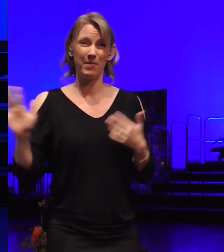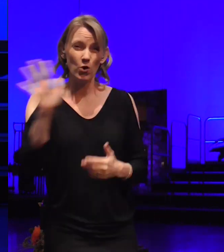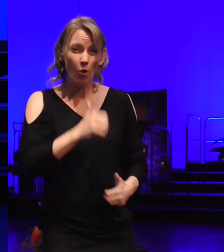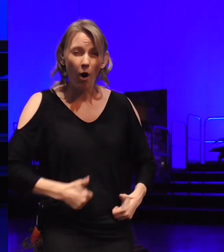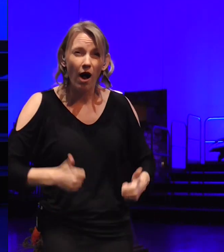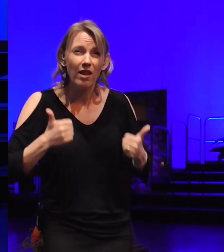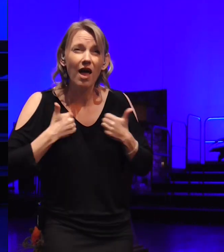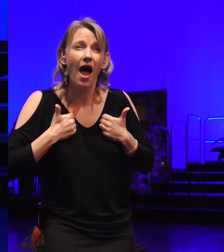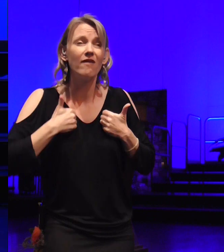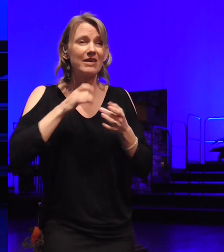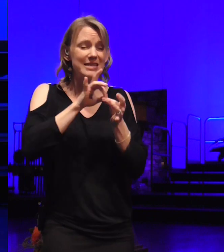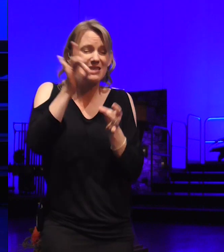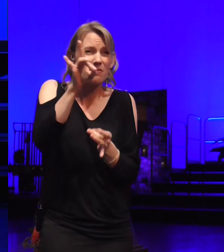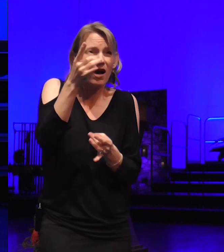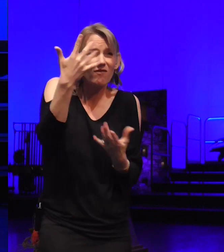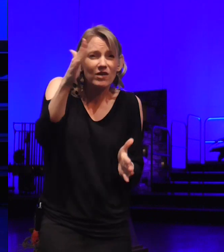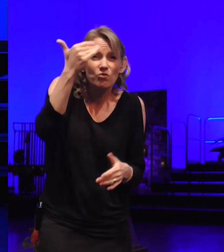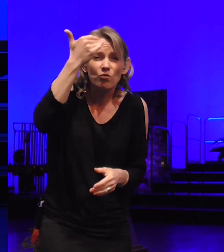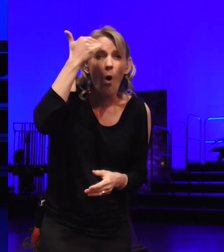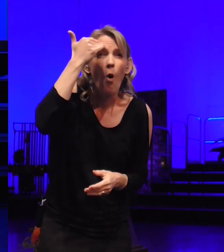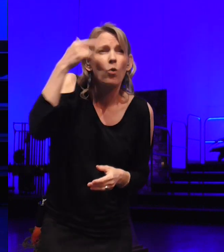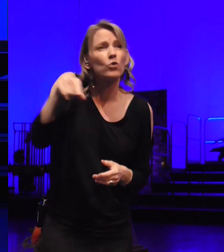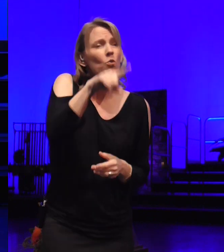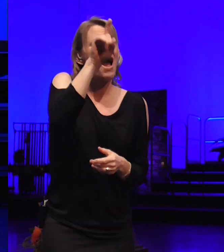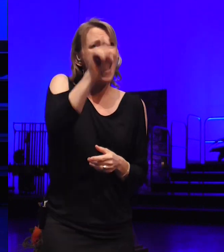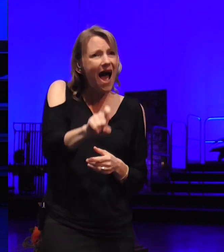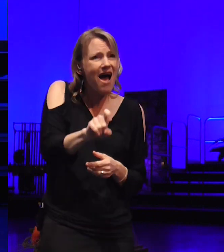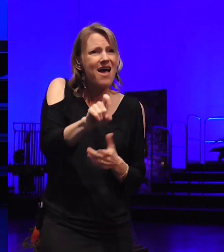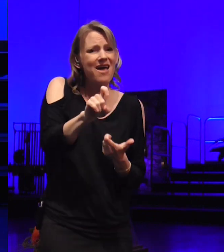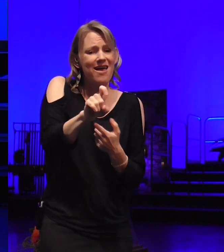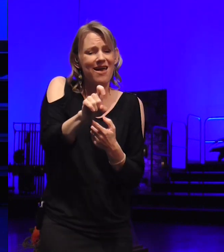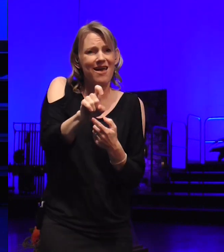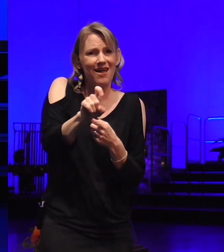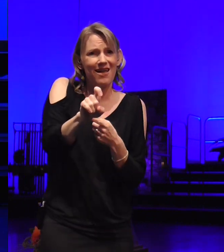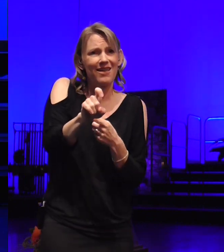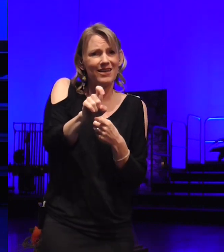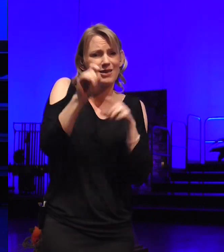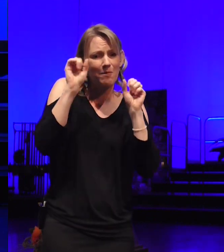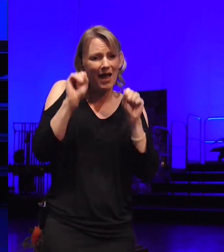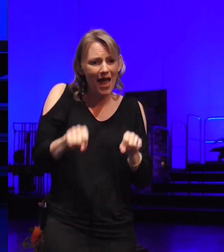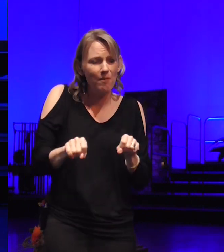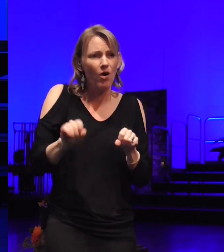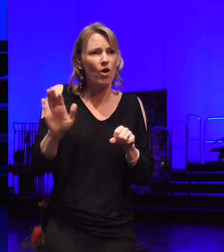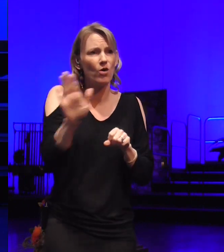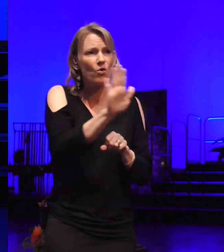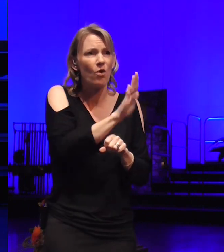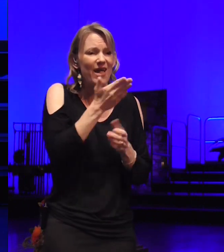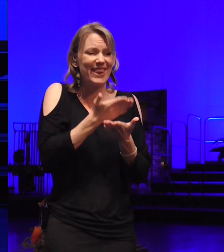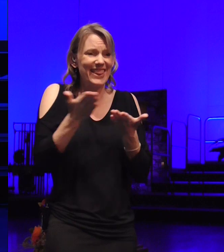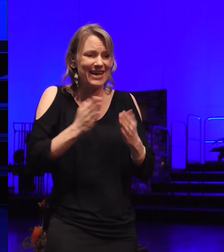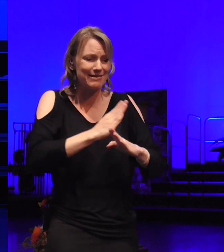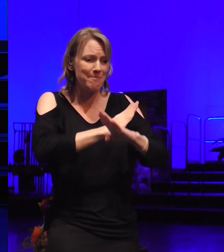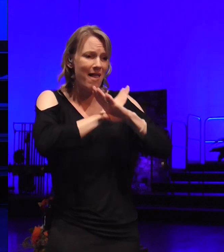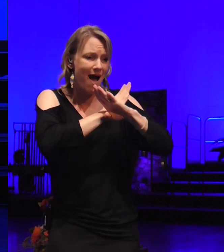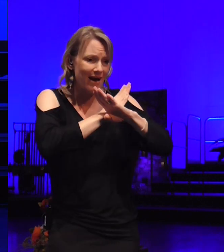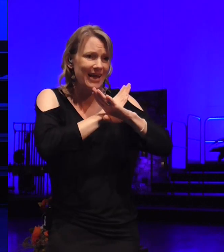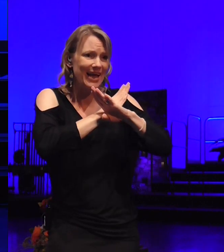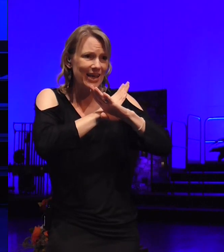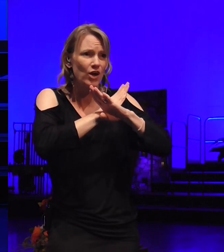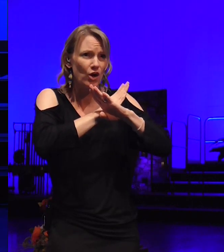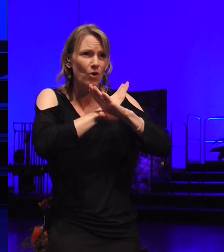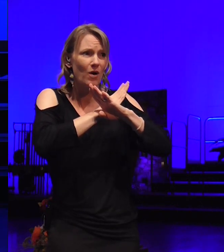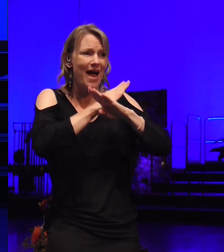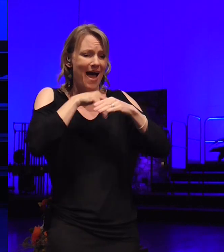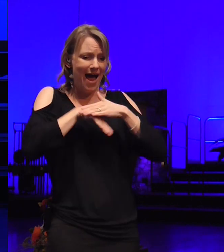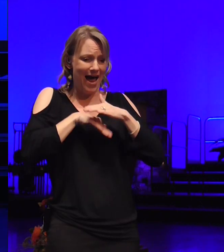your own life that Spirit knows what it is that you need in order to move those things that are in the way of